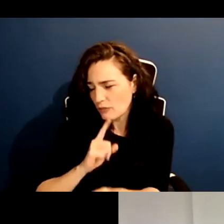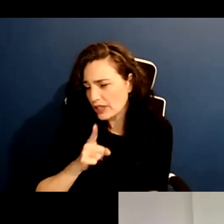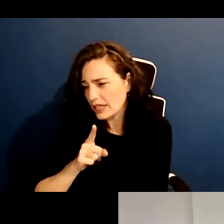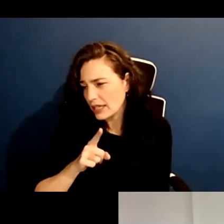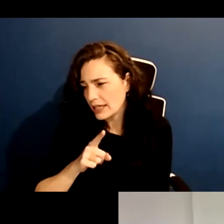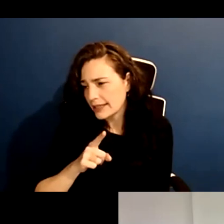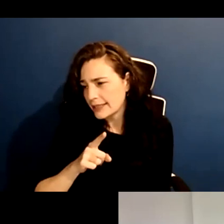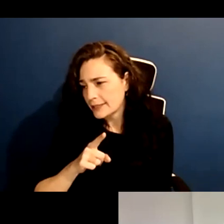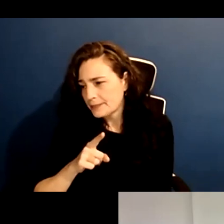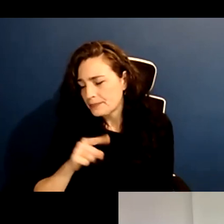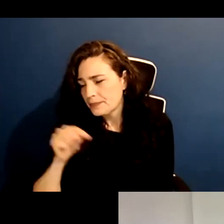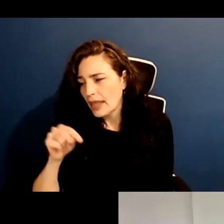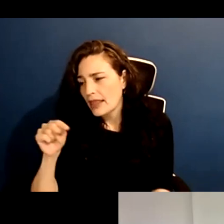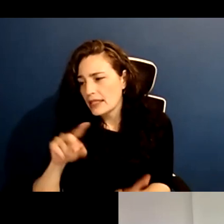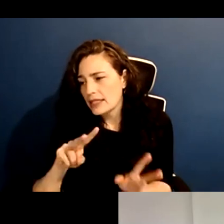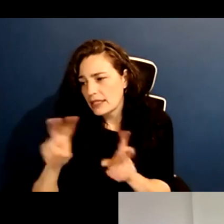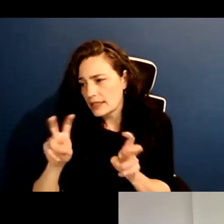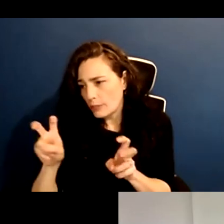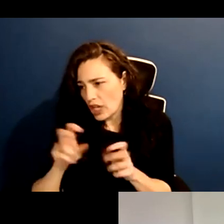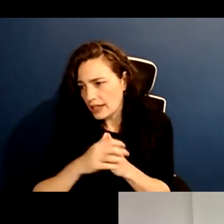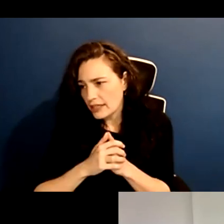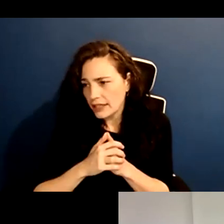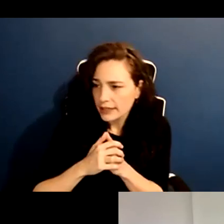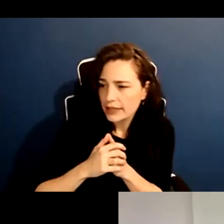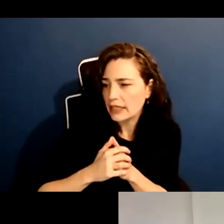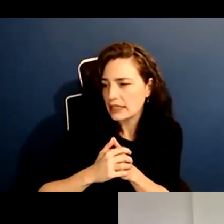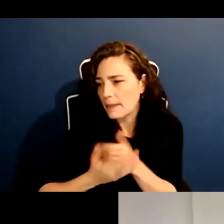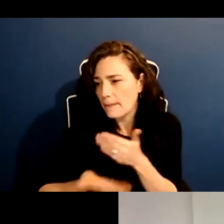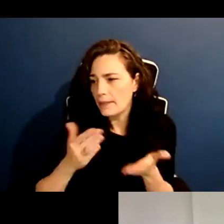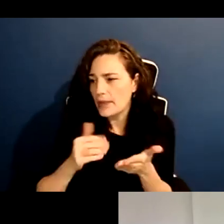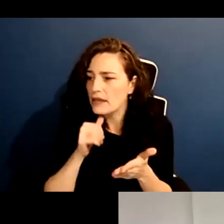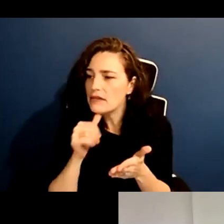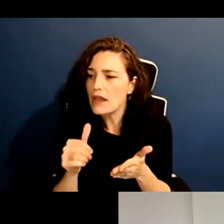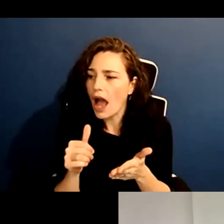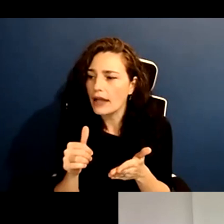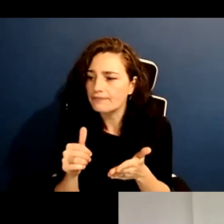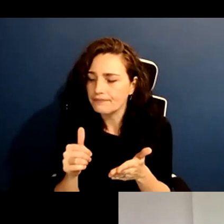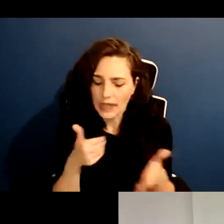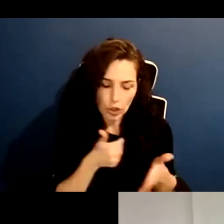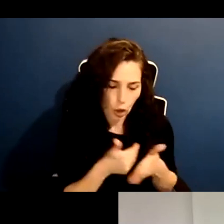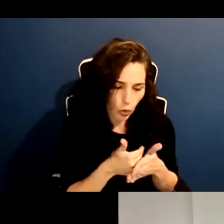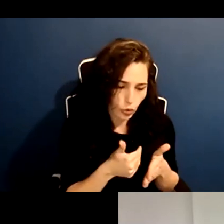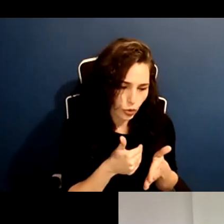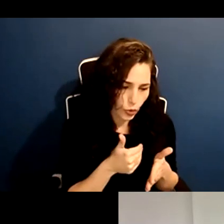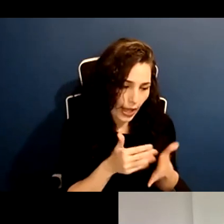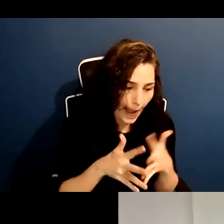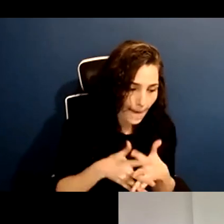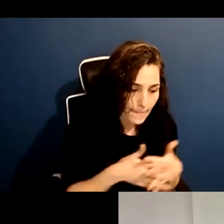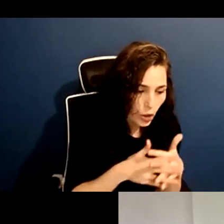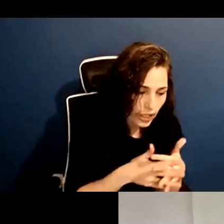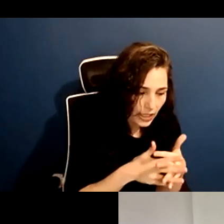people is not one that maybe broadcasters, European or American broadcasters, feel close to. I mean, it's not a